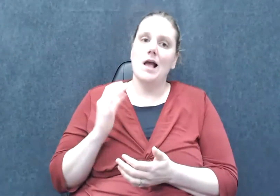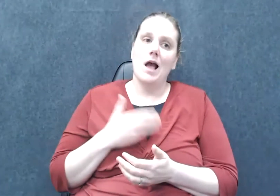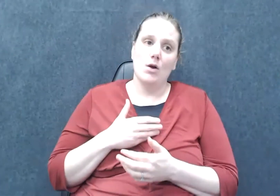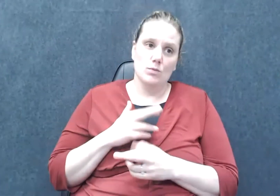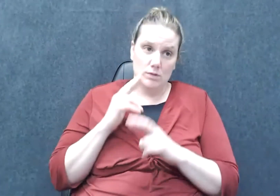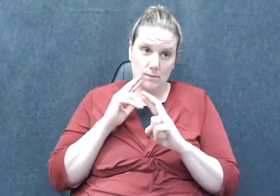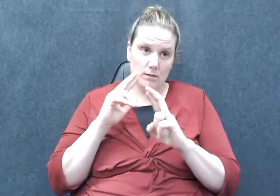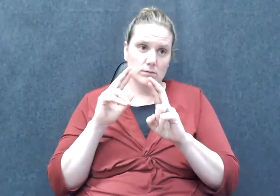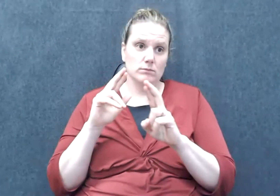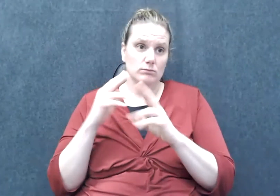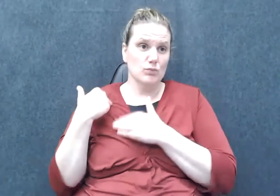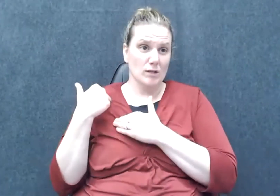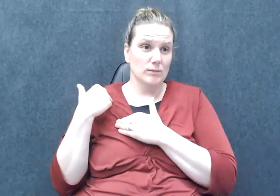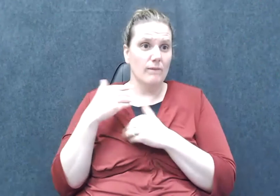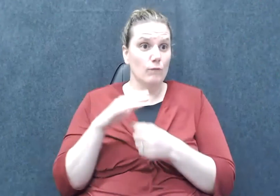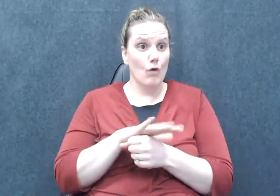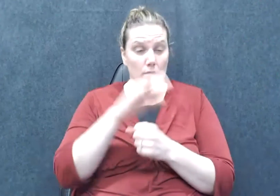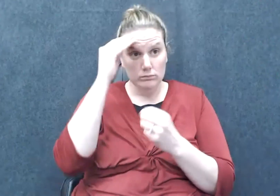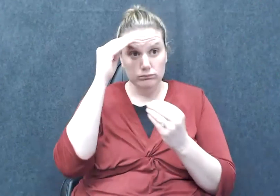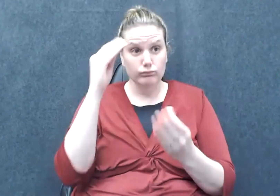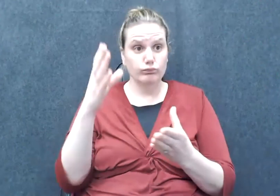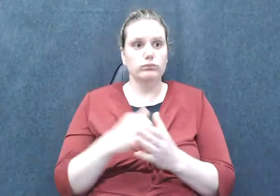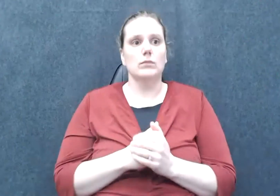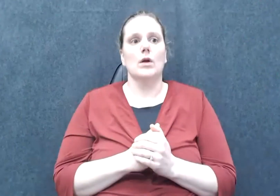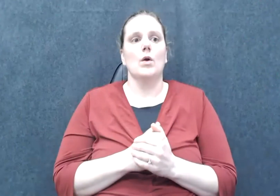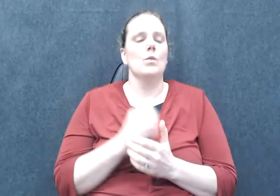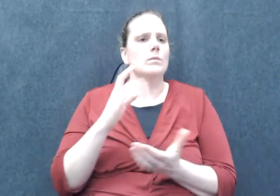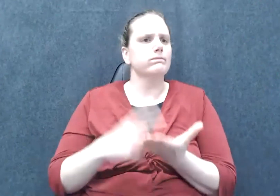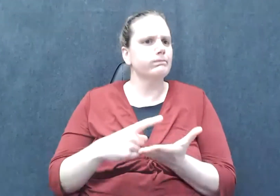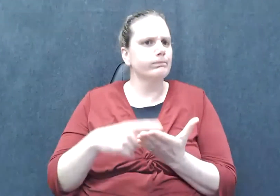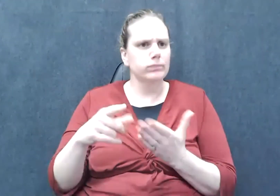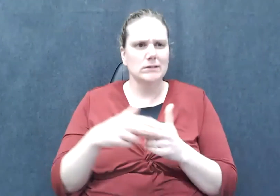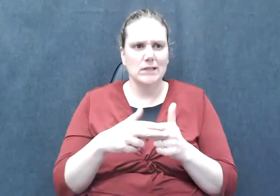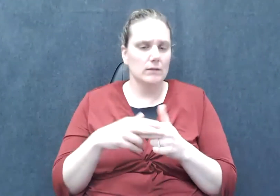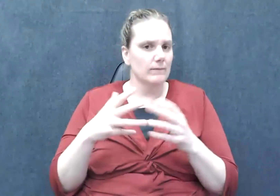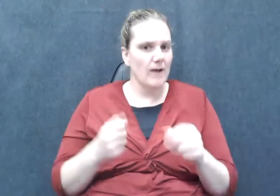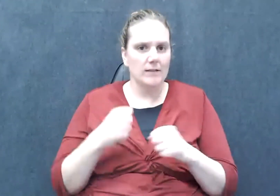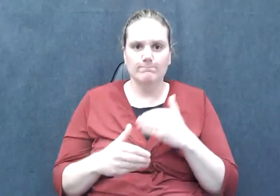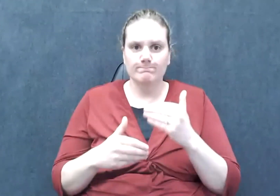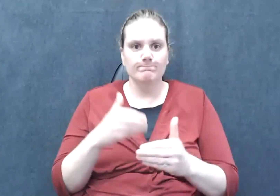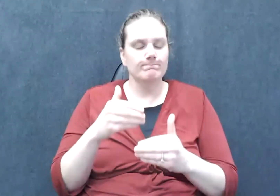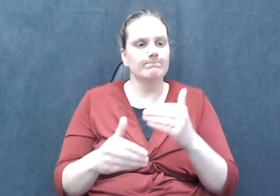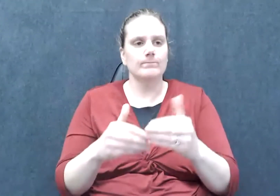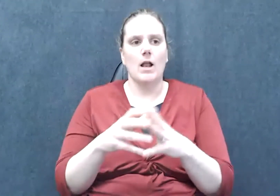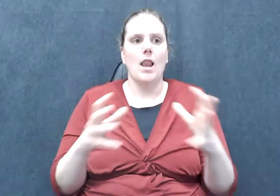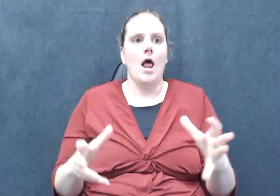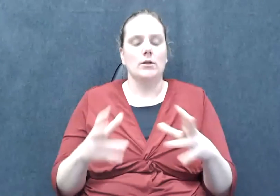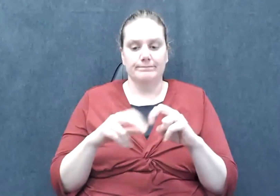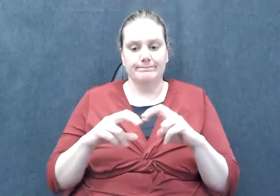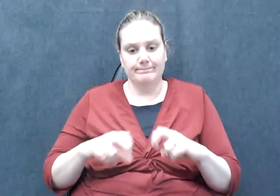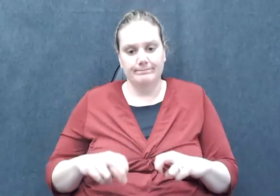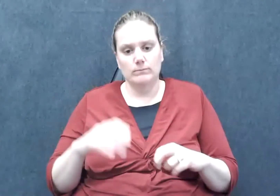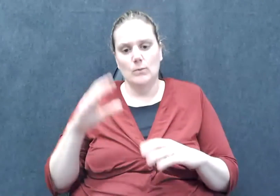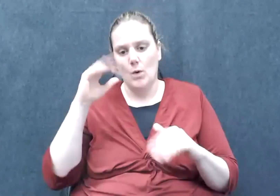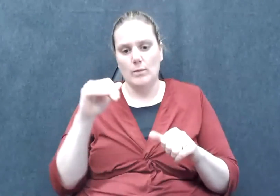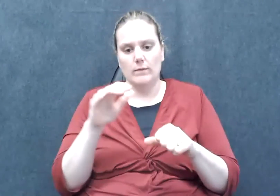responsibility to make sure that you're fully informed. So we're going to be going through the slides at a pretty clip pace. There's a lot, like I said, a lot to unpack, and hopefully we'll have